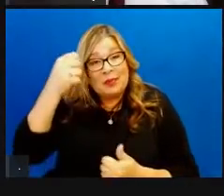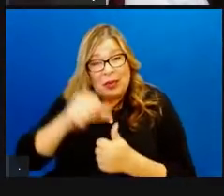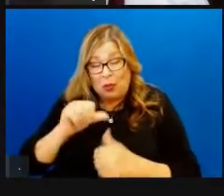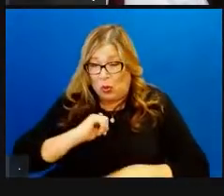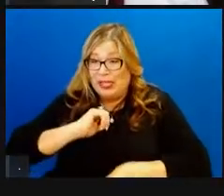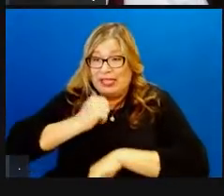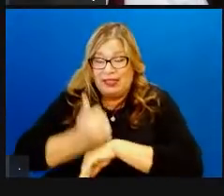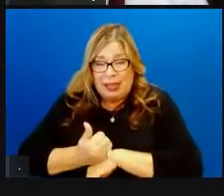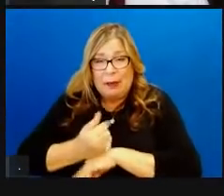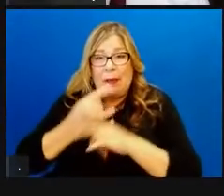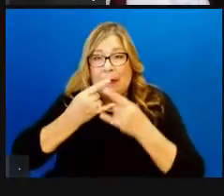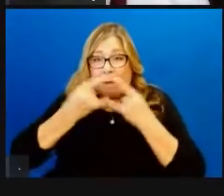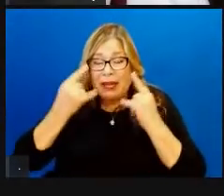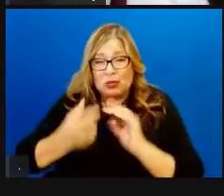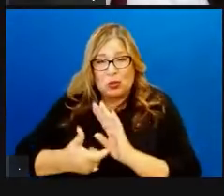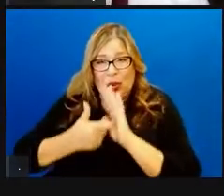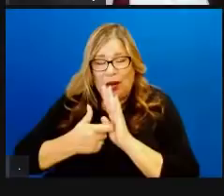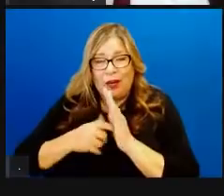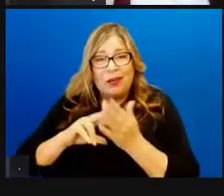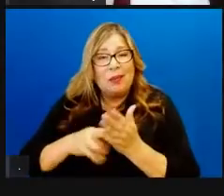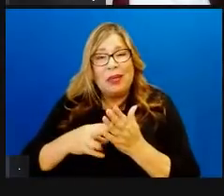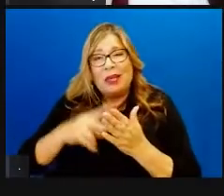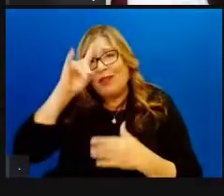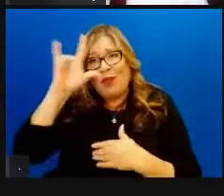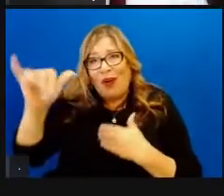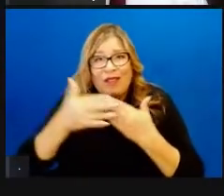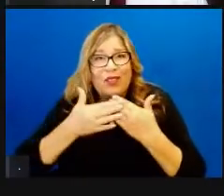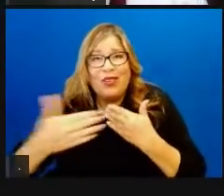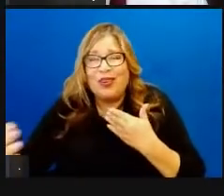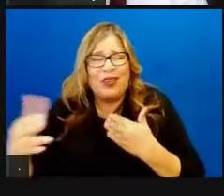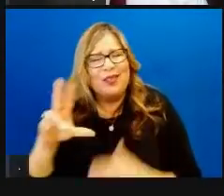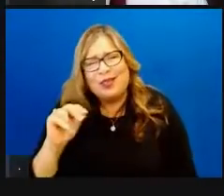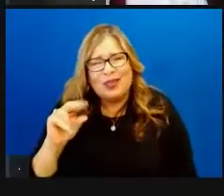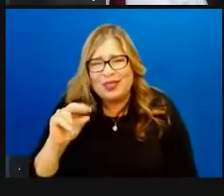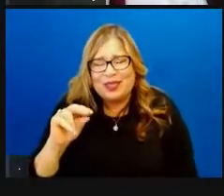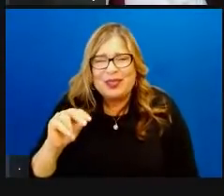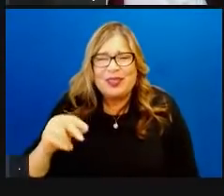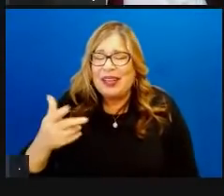forever. It isn't a question of when, but